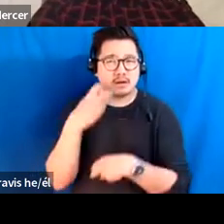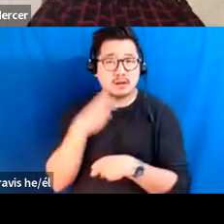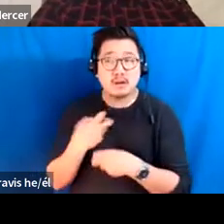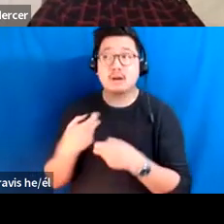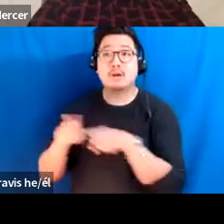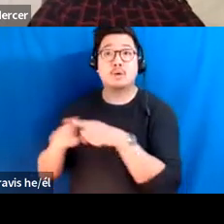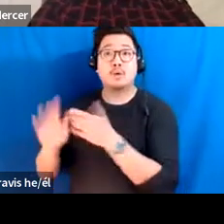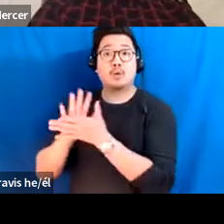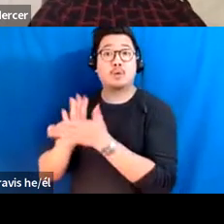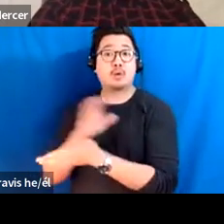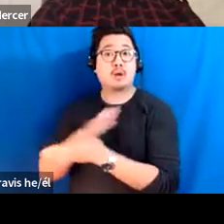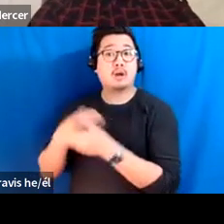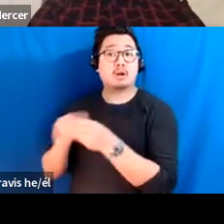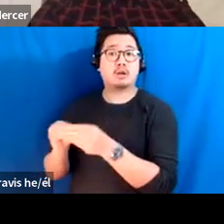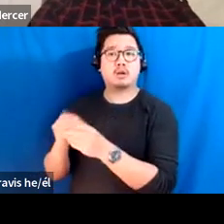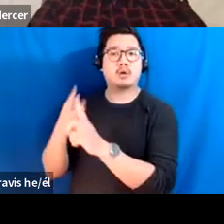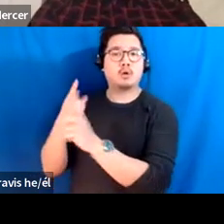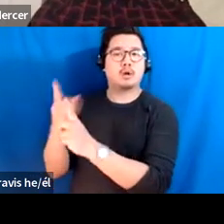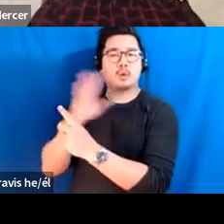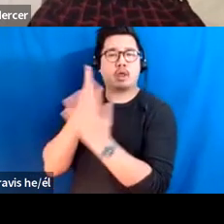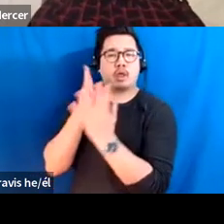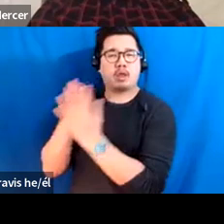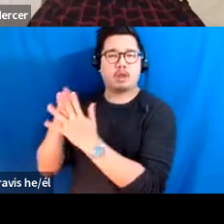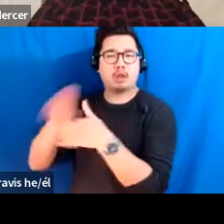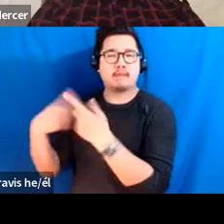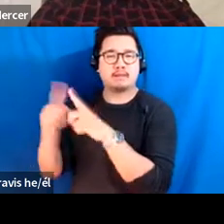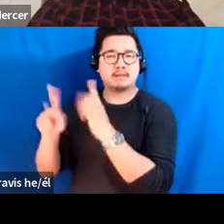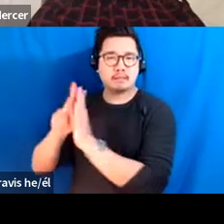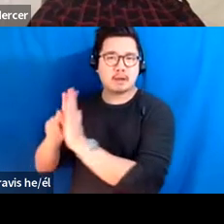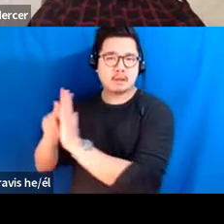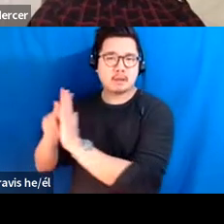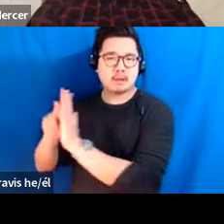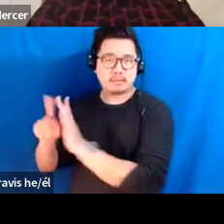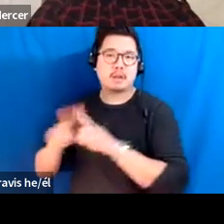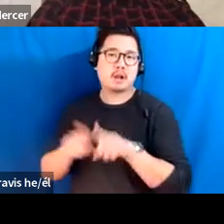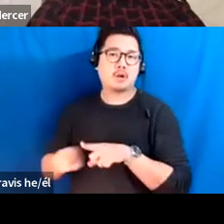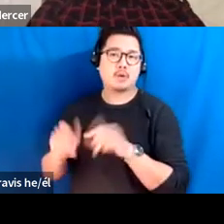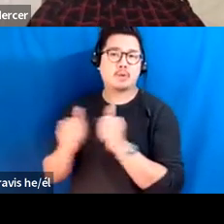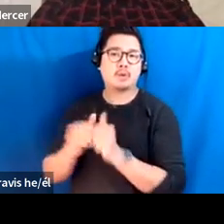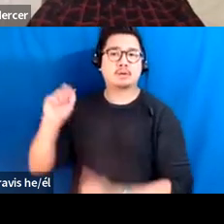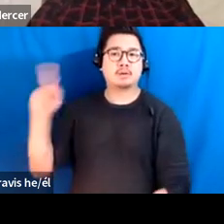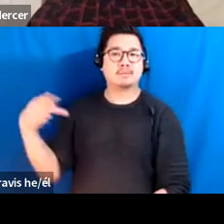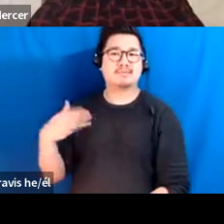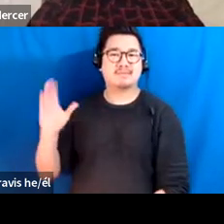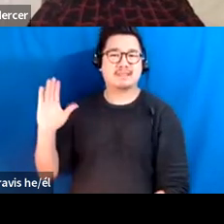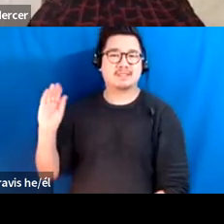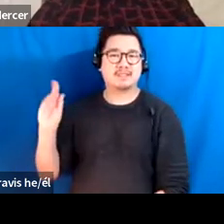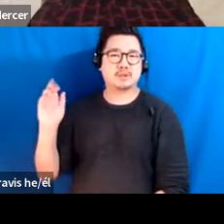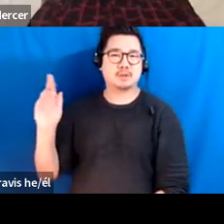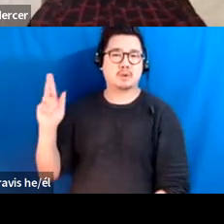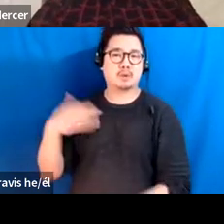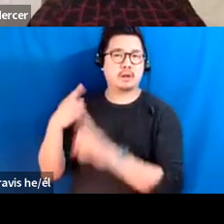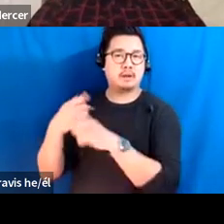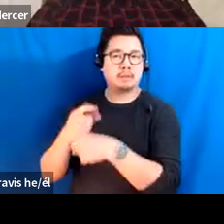office to index all of the policies that we have along with the superintendent's circulars so that they can be